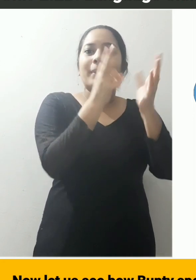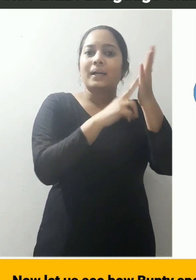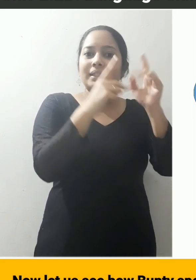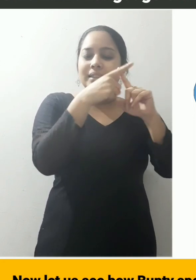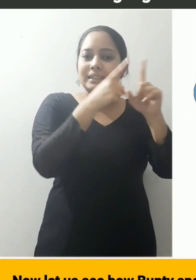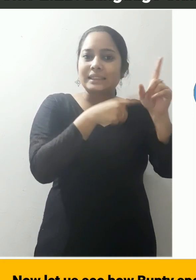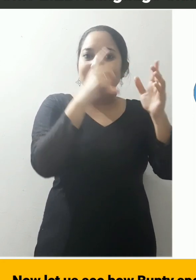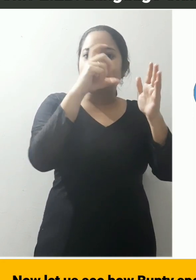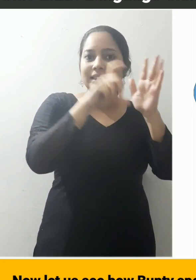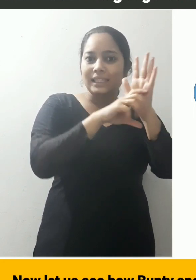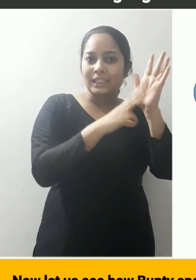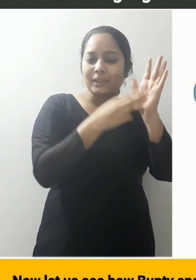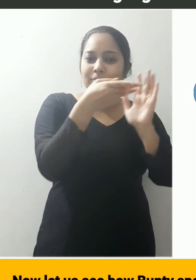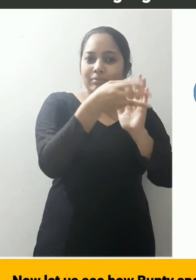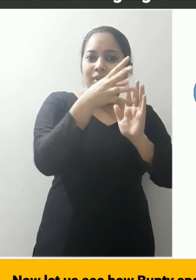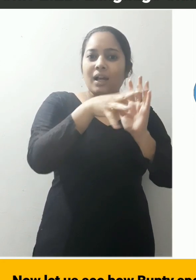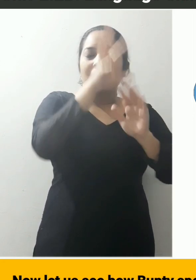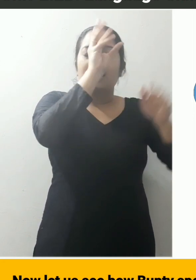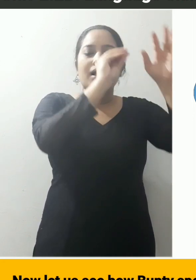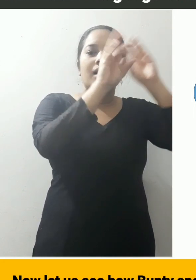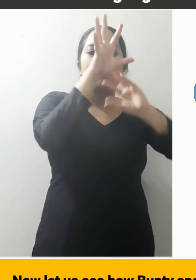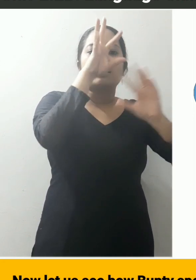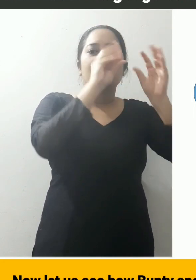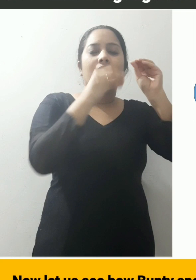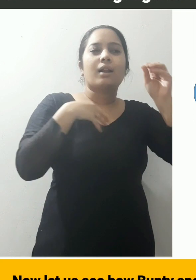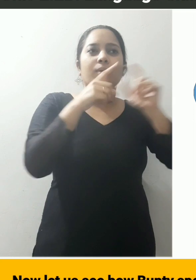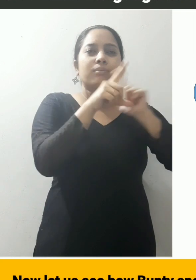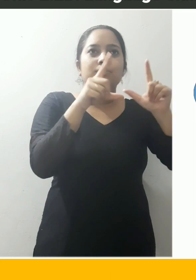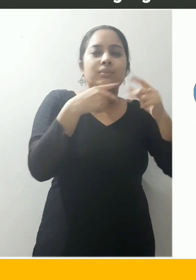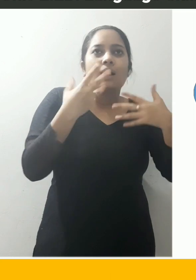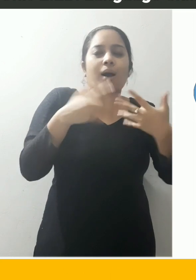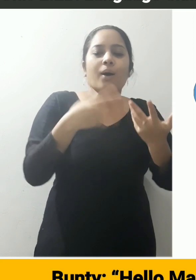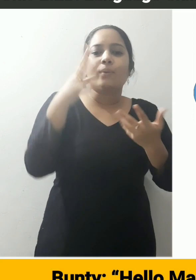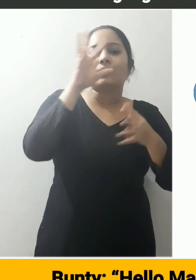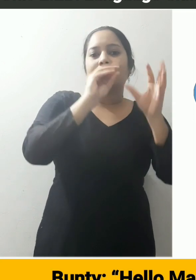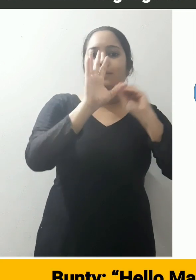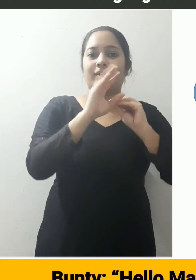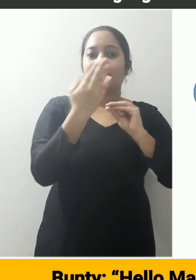and correct guidance on speaking English correctly.